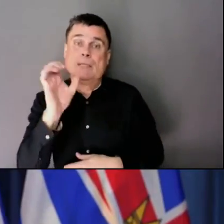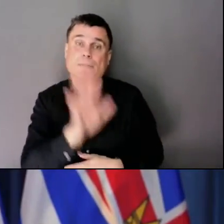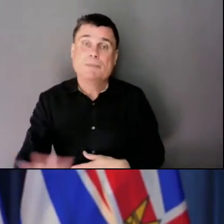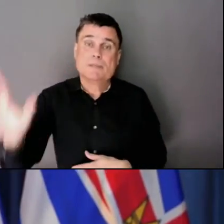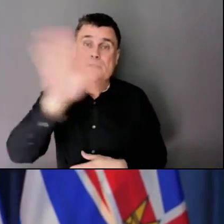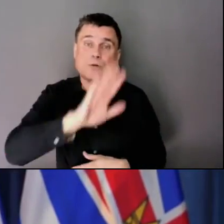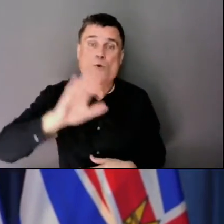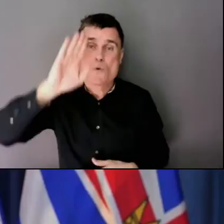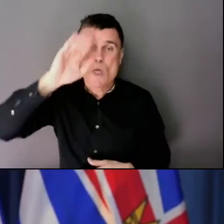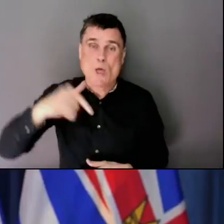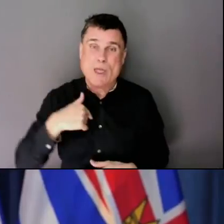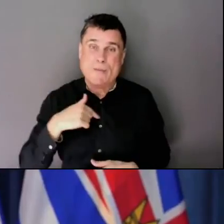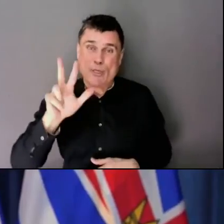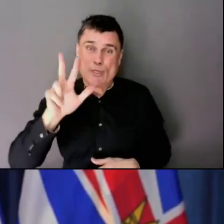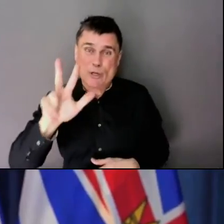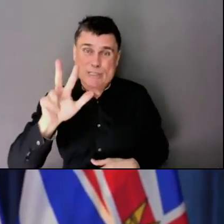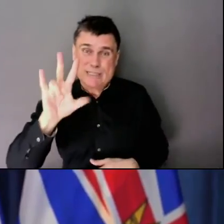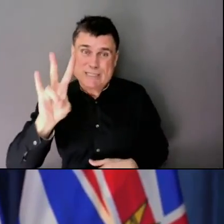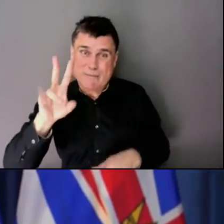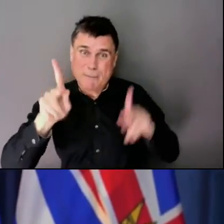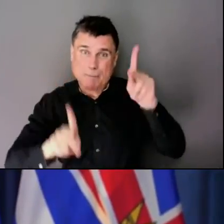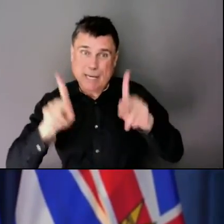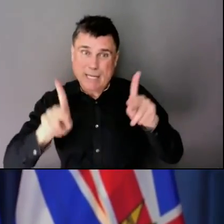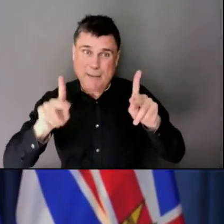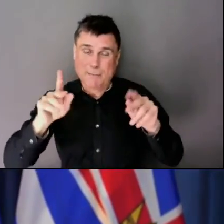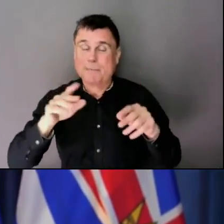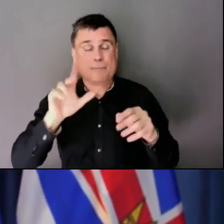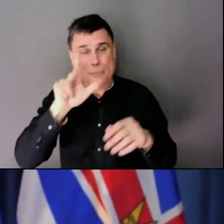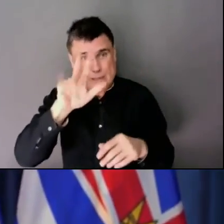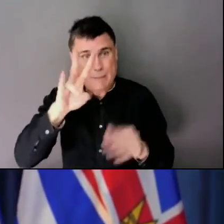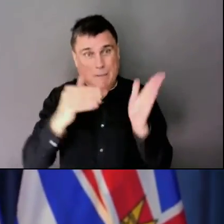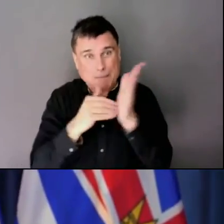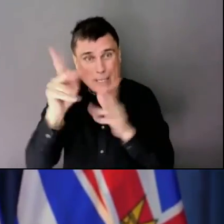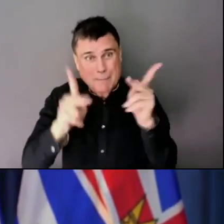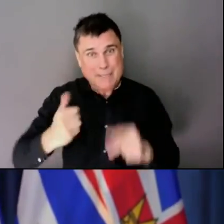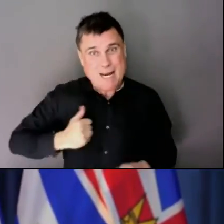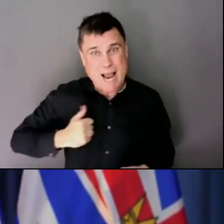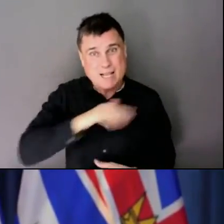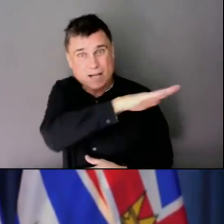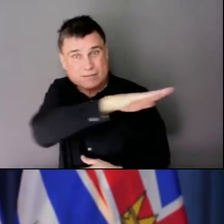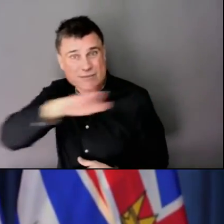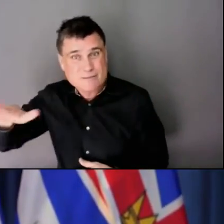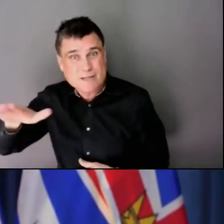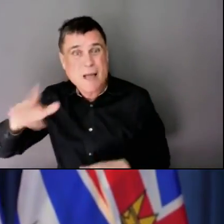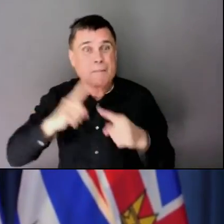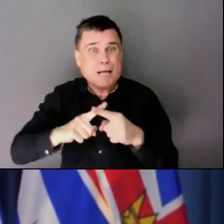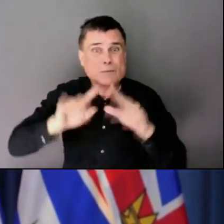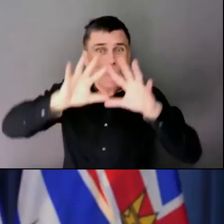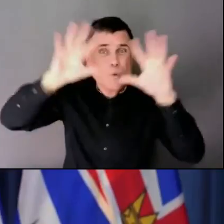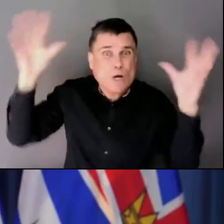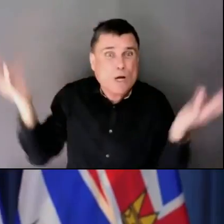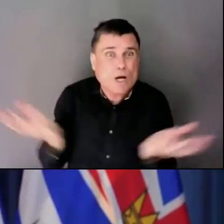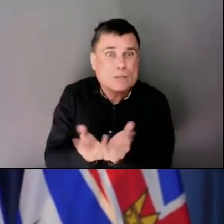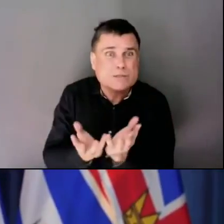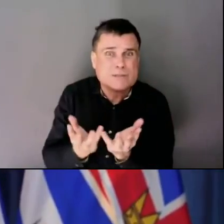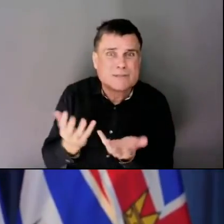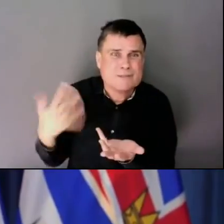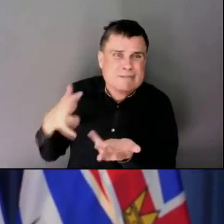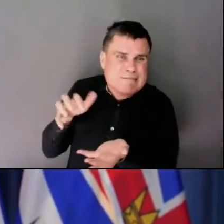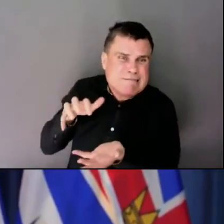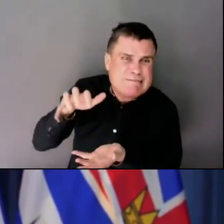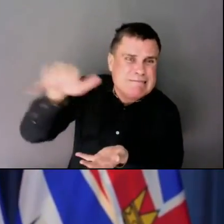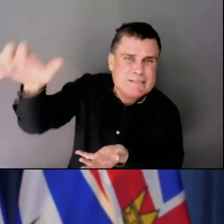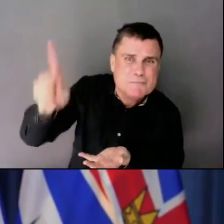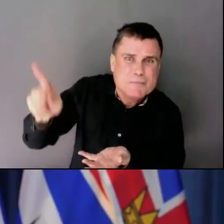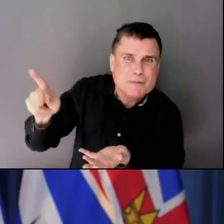of 7 billion people all seeking protection from COVID-19. Production is underway with Pfizer and Moderna.